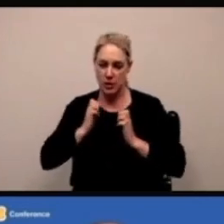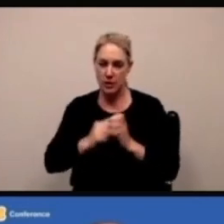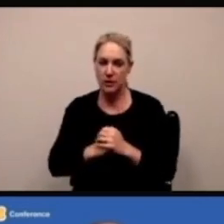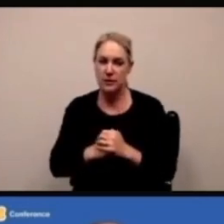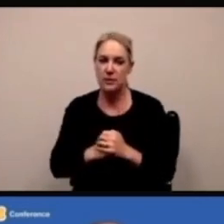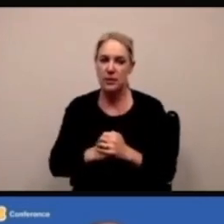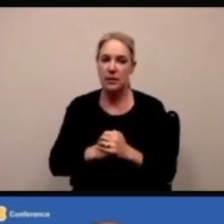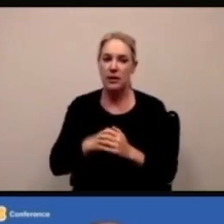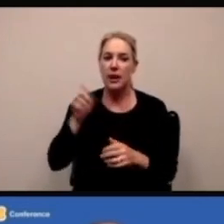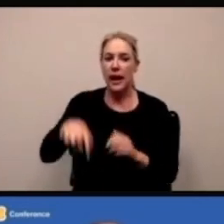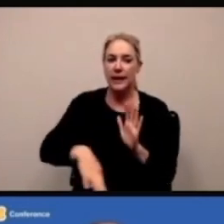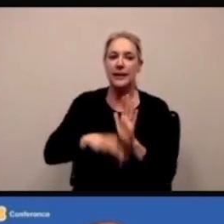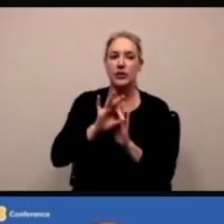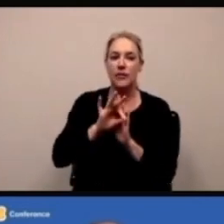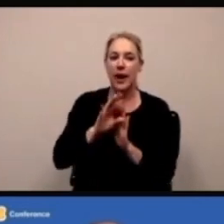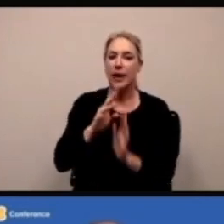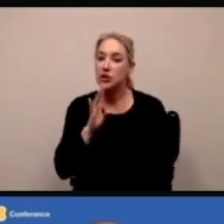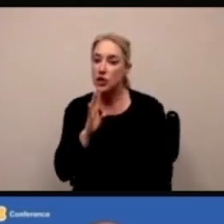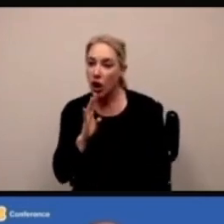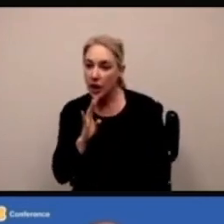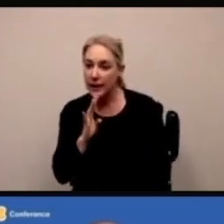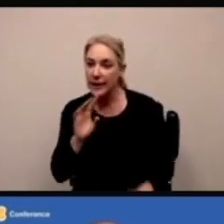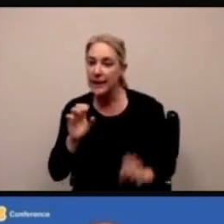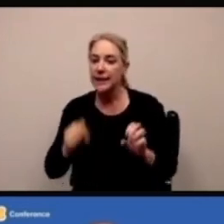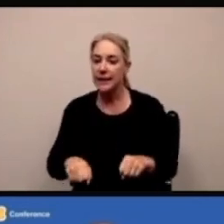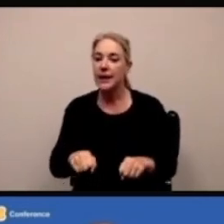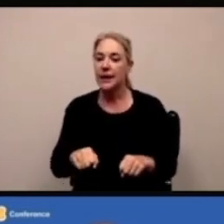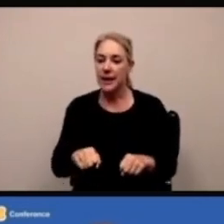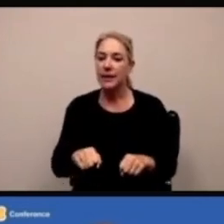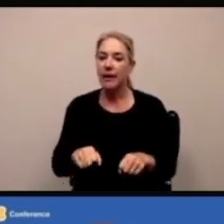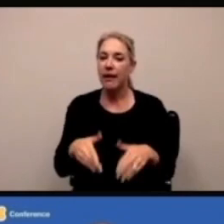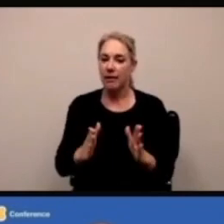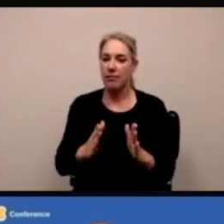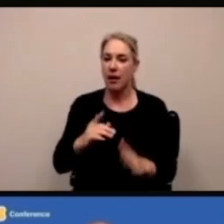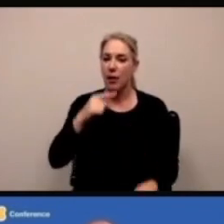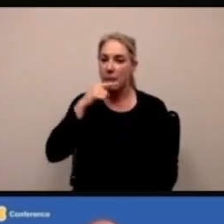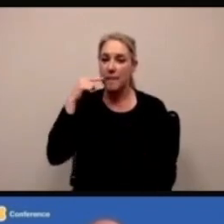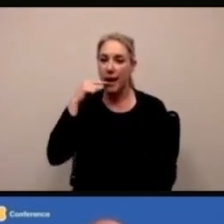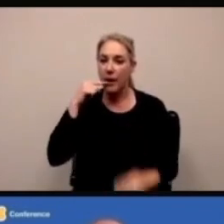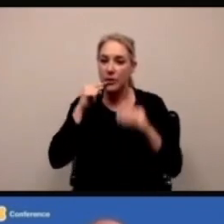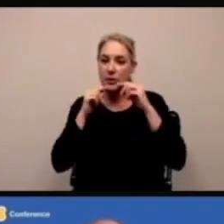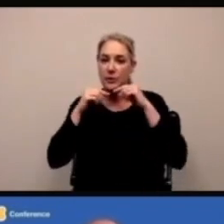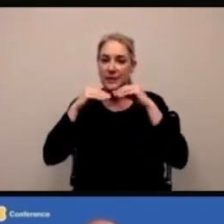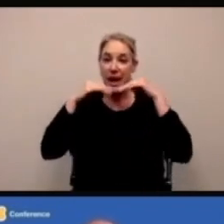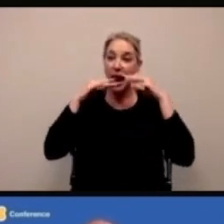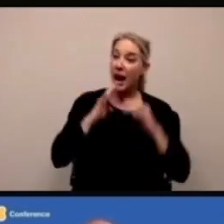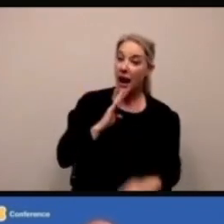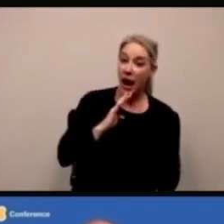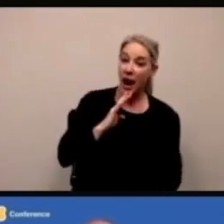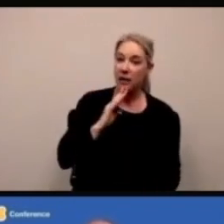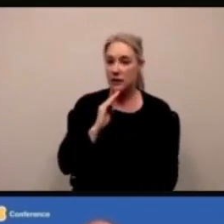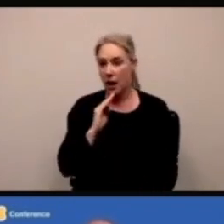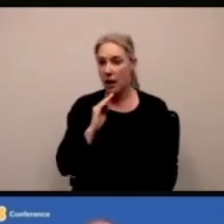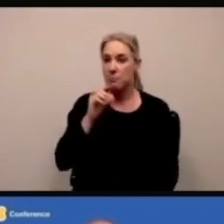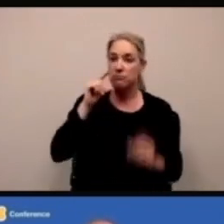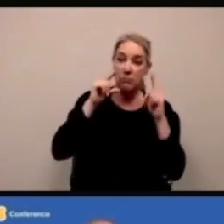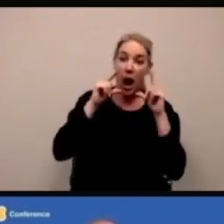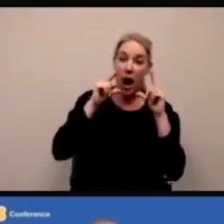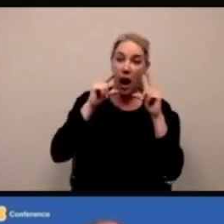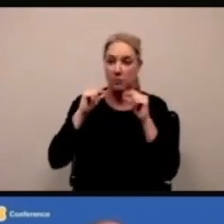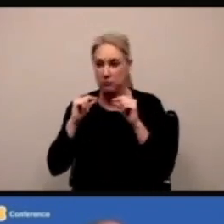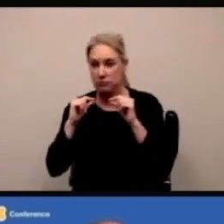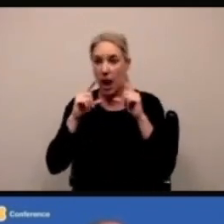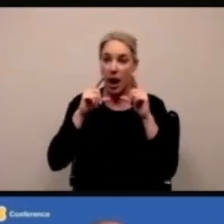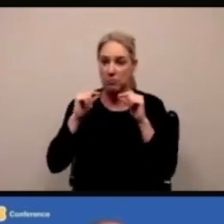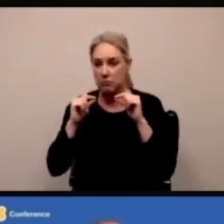talking and gave it a length so that I could have the mouth go back and forth between those two, giving it a certain amount of time to do that, so that I could have